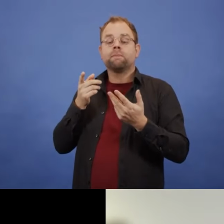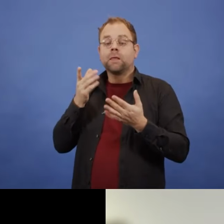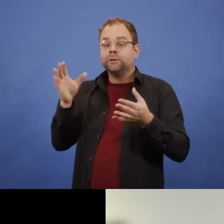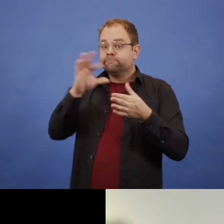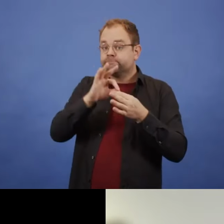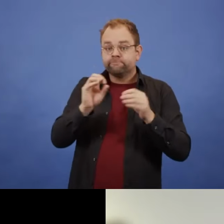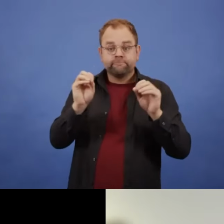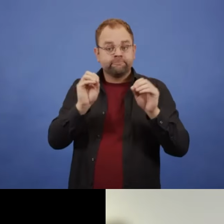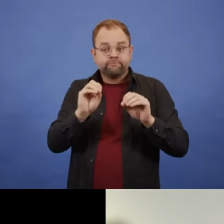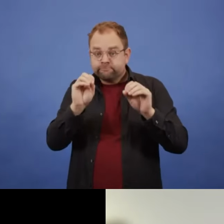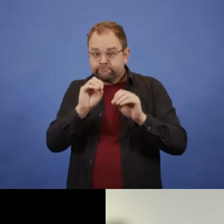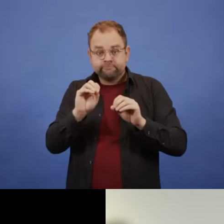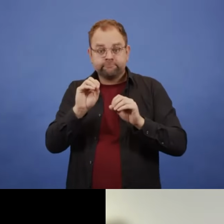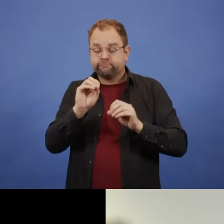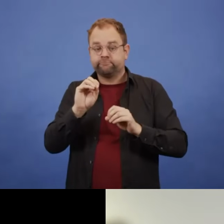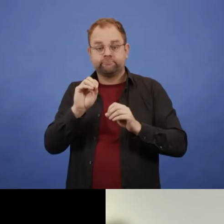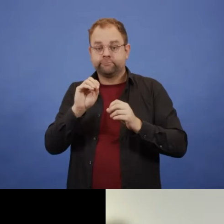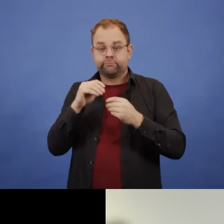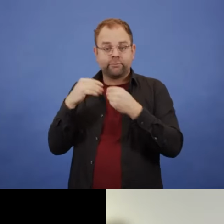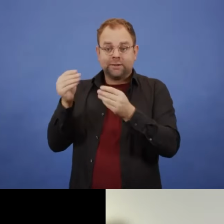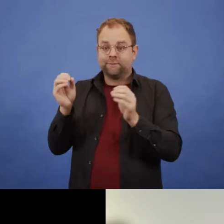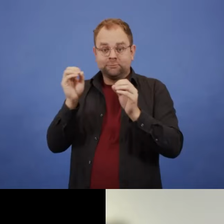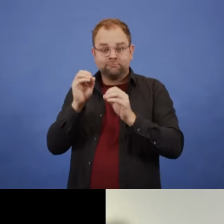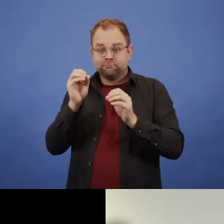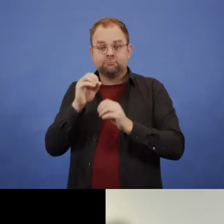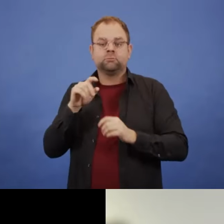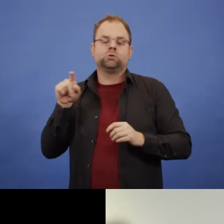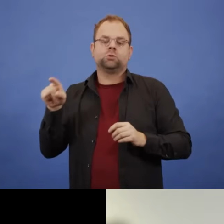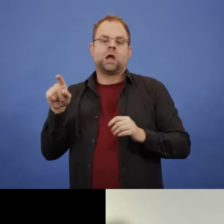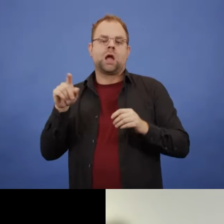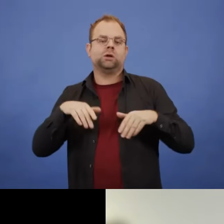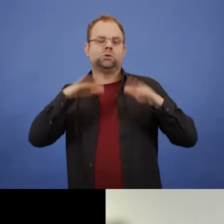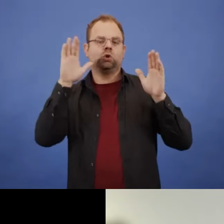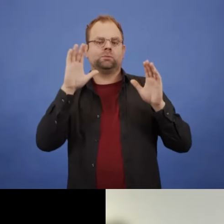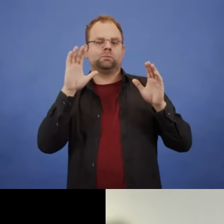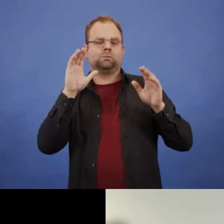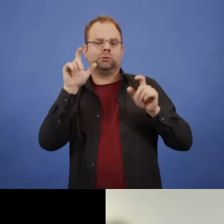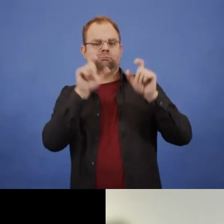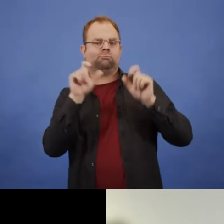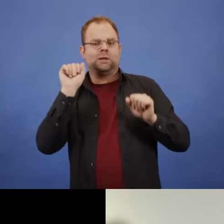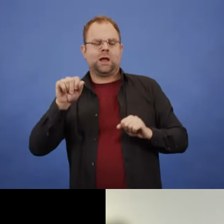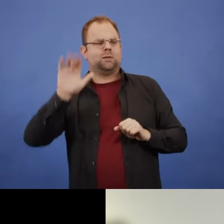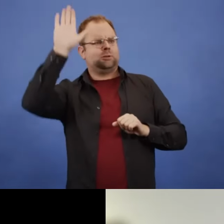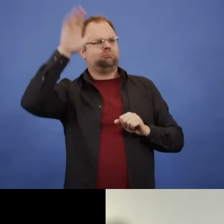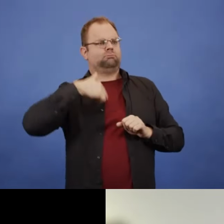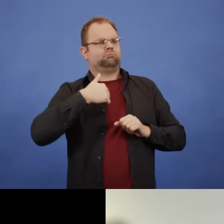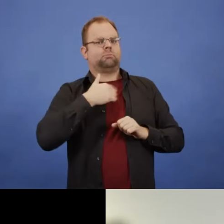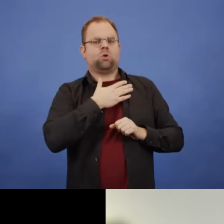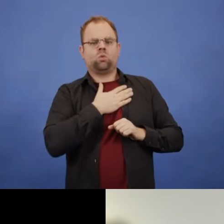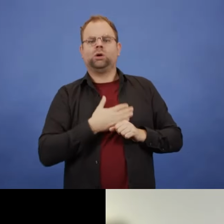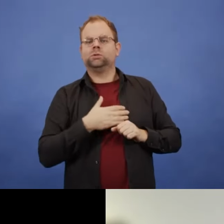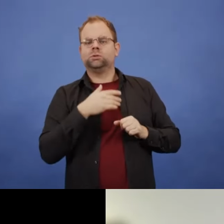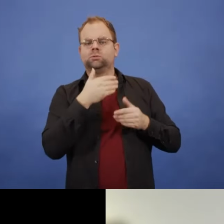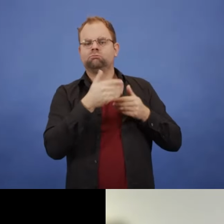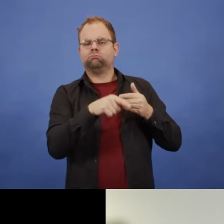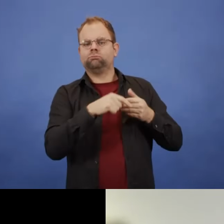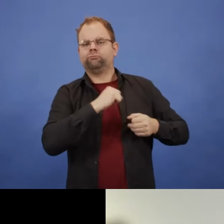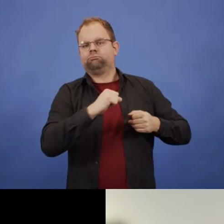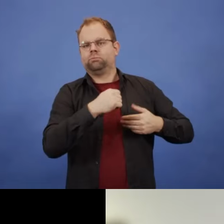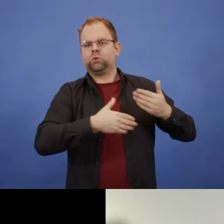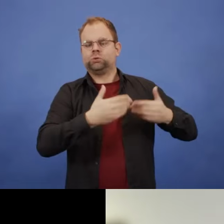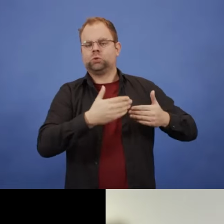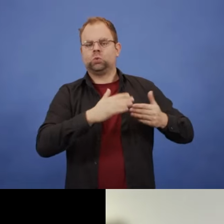provide counseling at the beginning of an interview, and we advise that there is a right to postpone the interview if the applicant